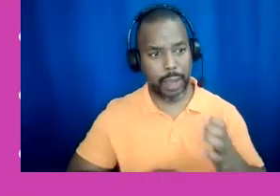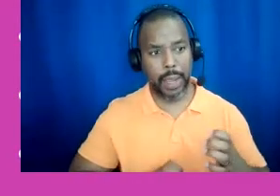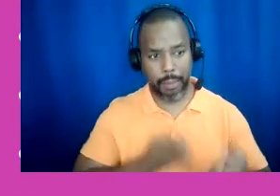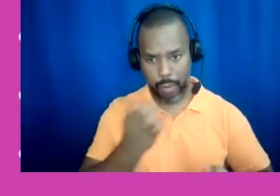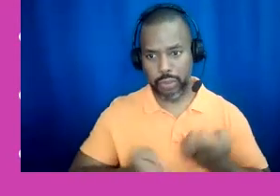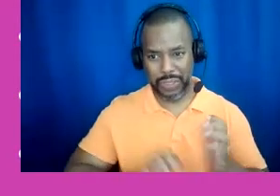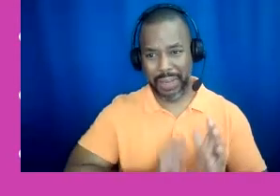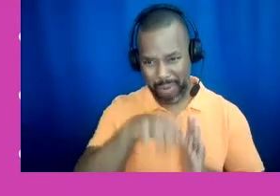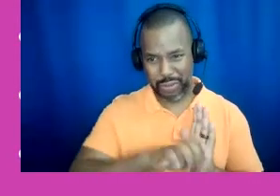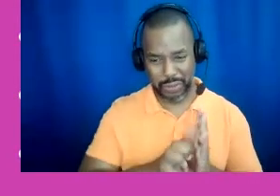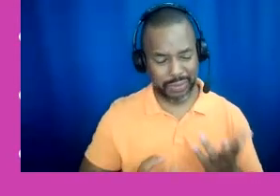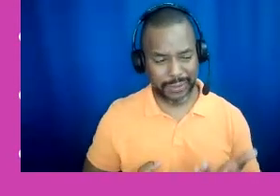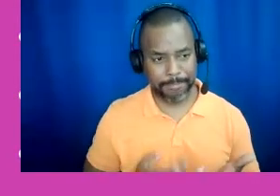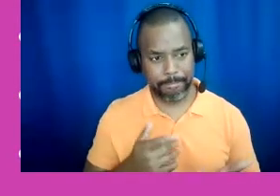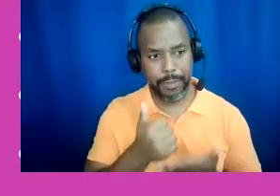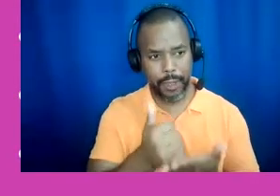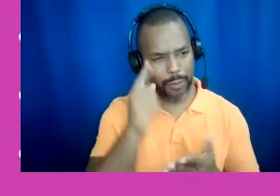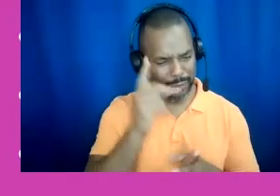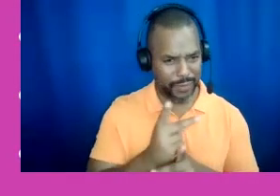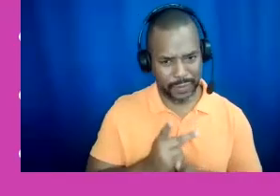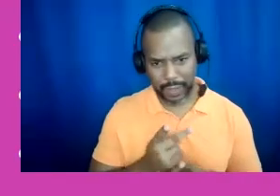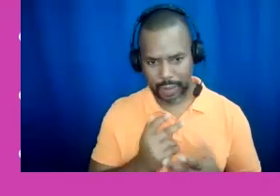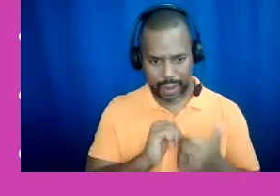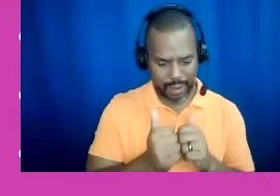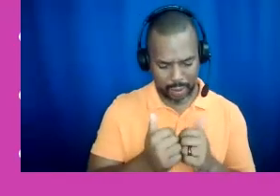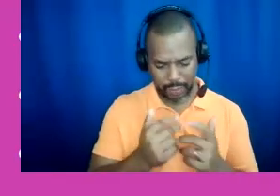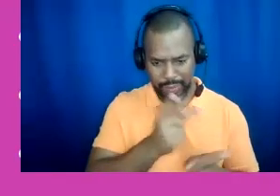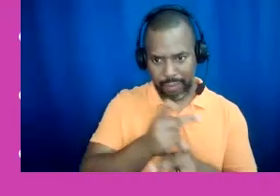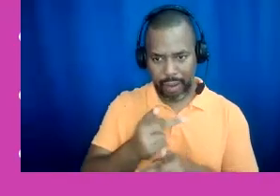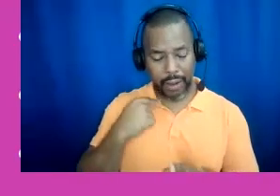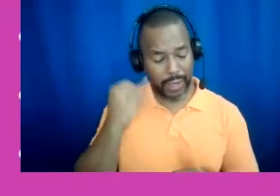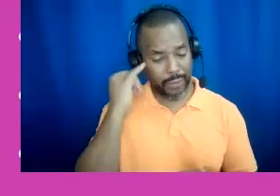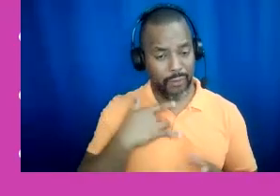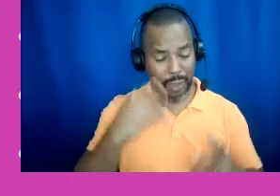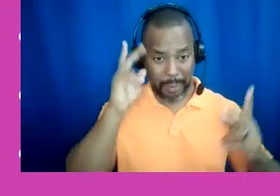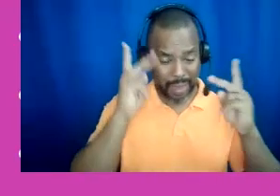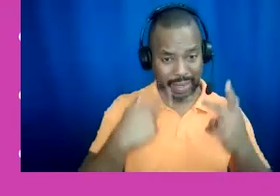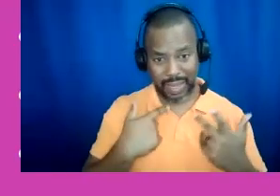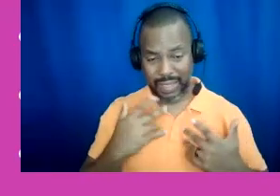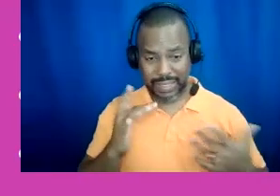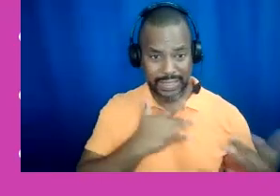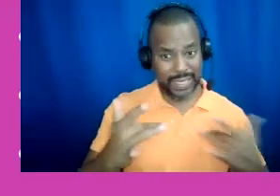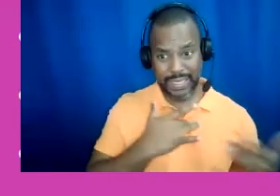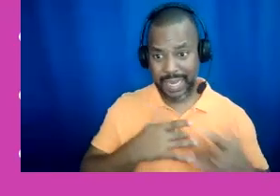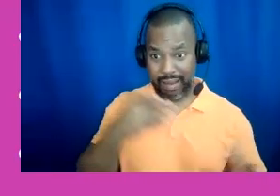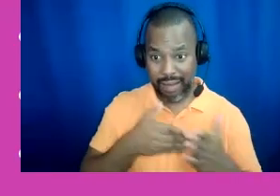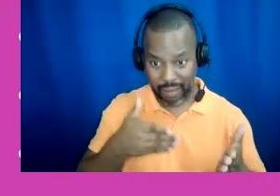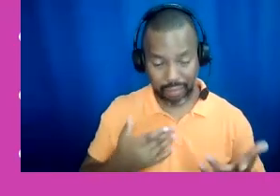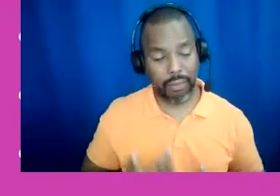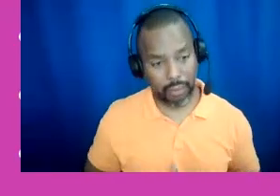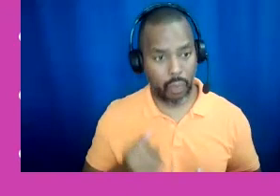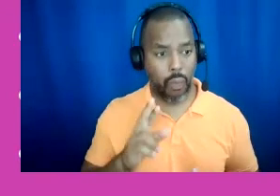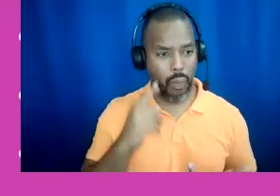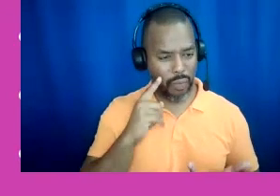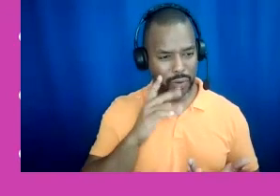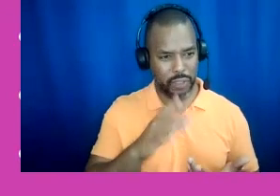will help you with how to deal with situations of panic or an anxiety attack. If you're looking for ways to manage